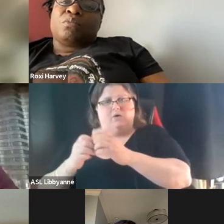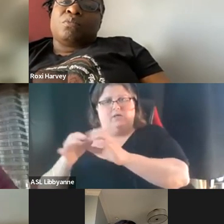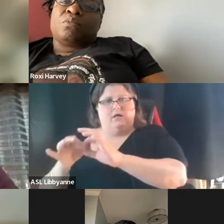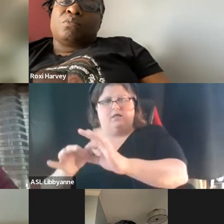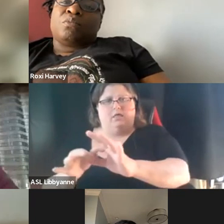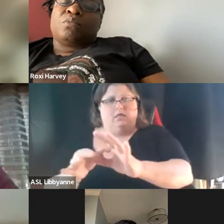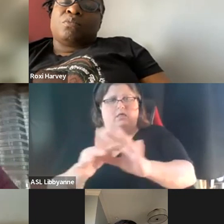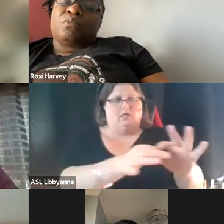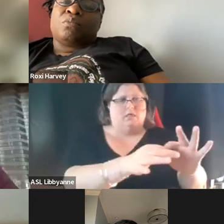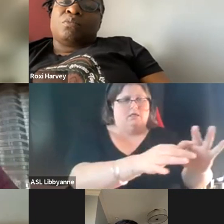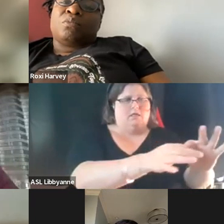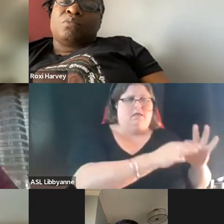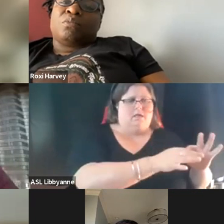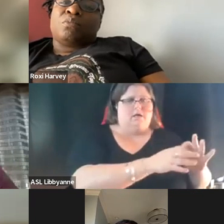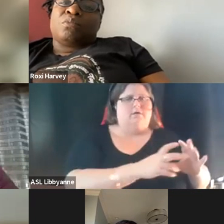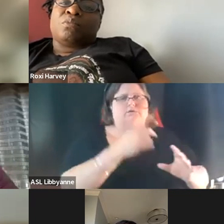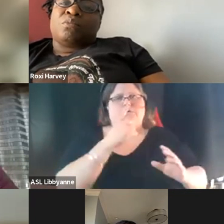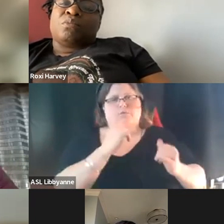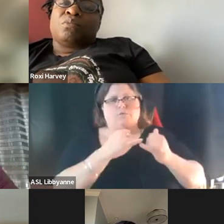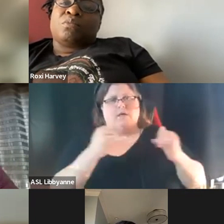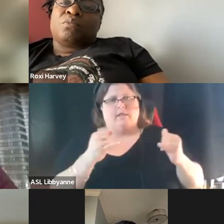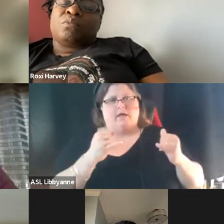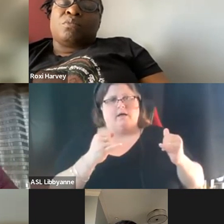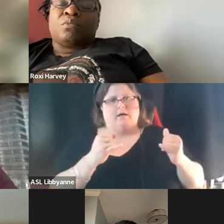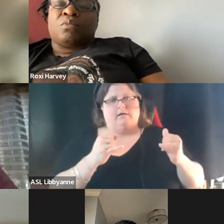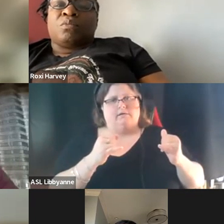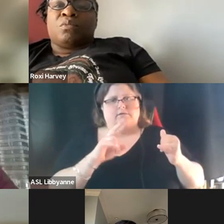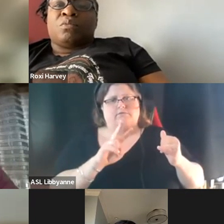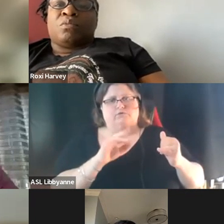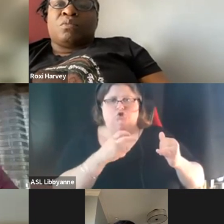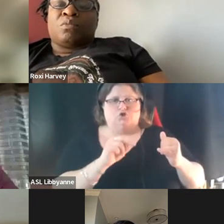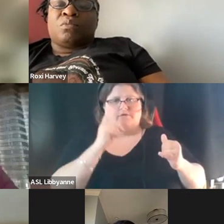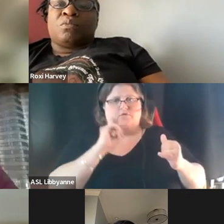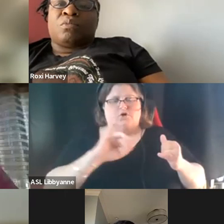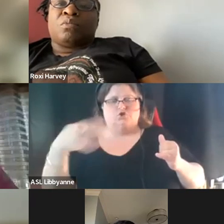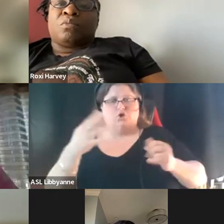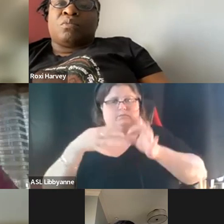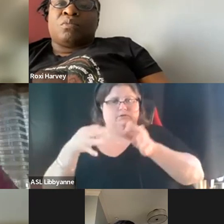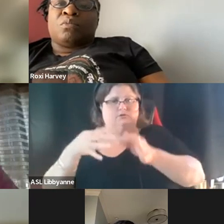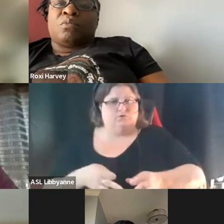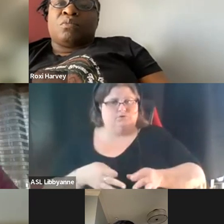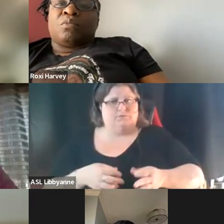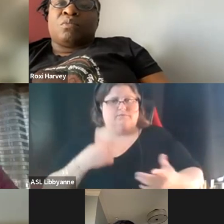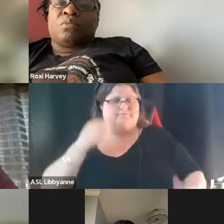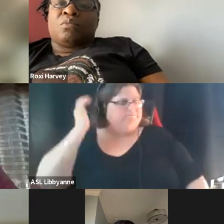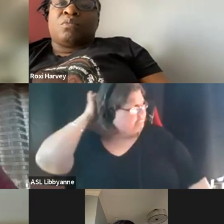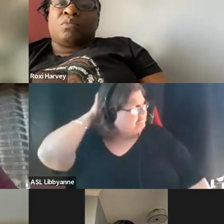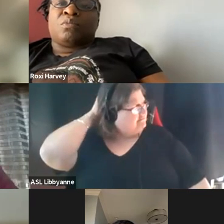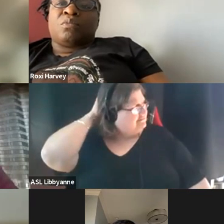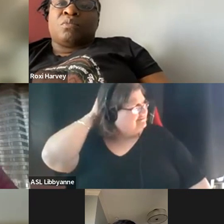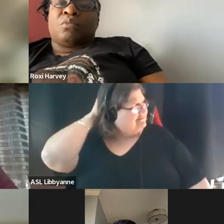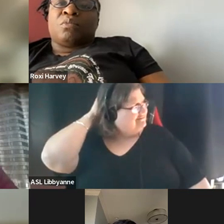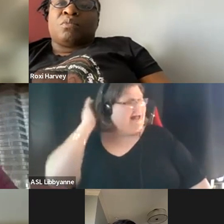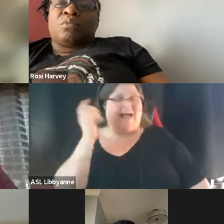redline version of the job description. The reason why I ask is I believe we can consider